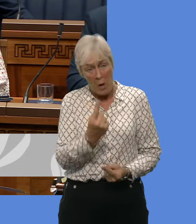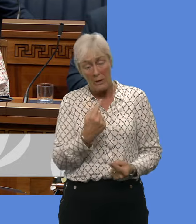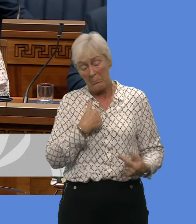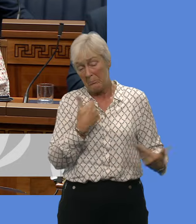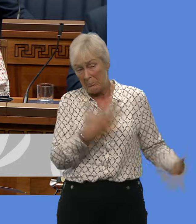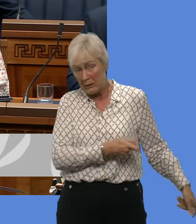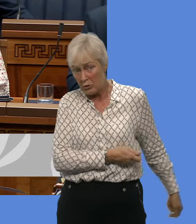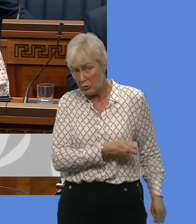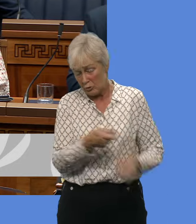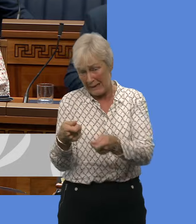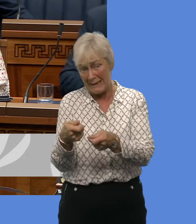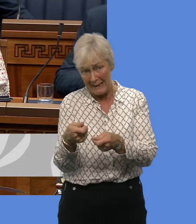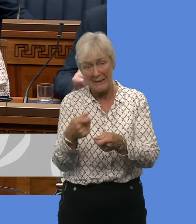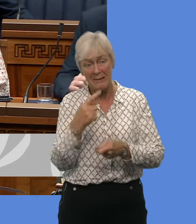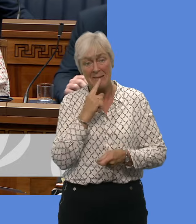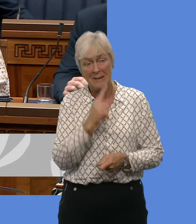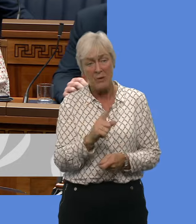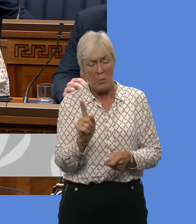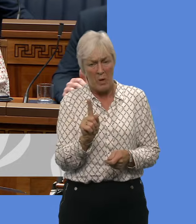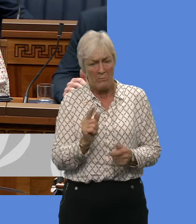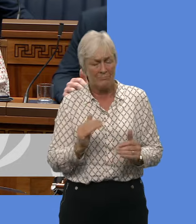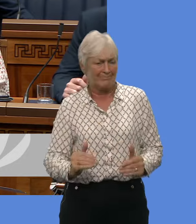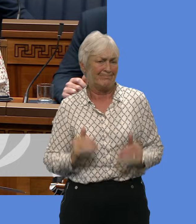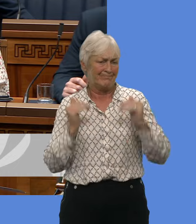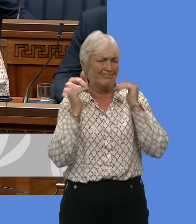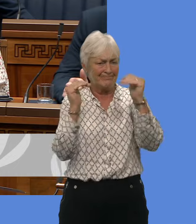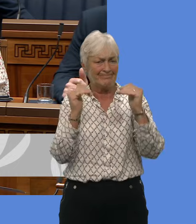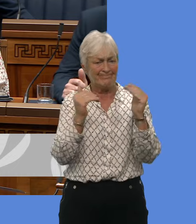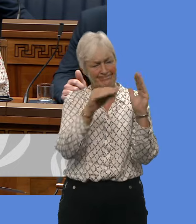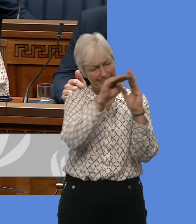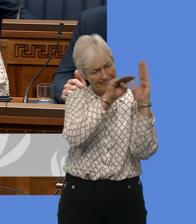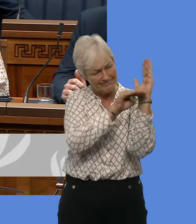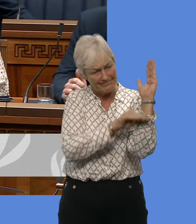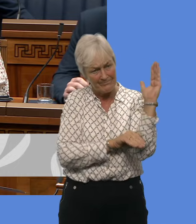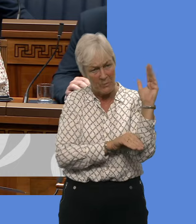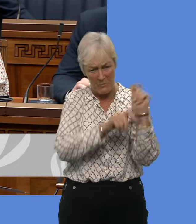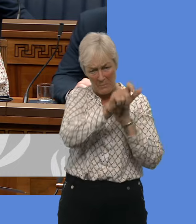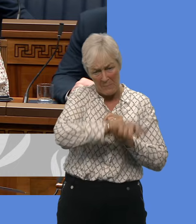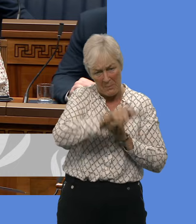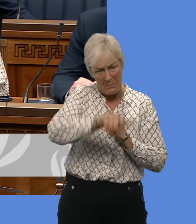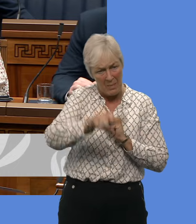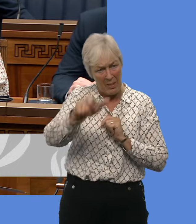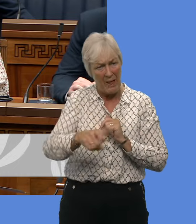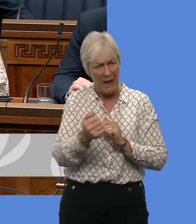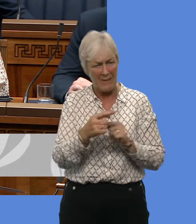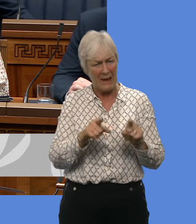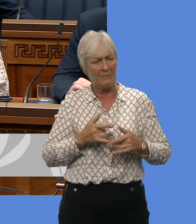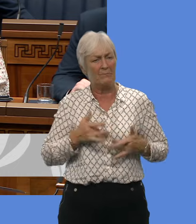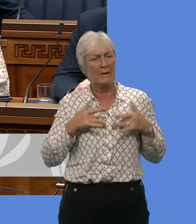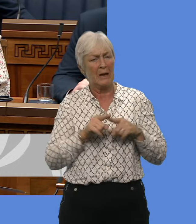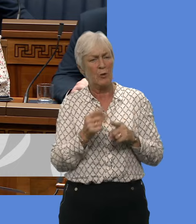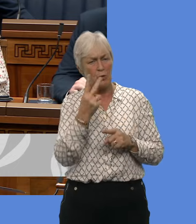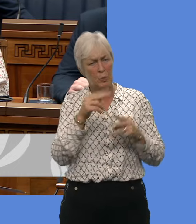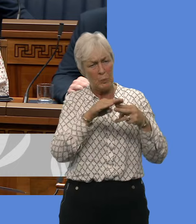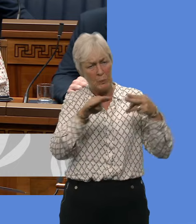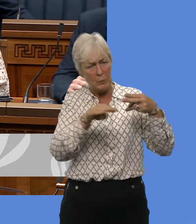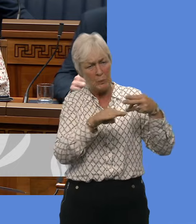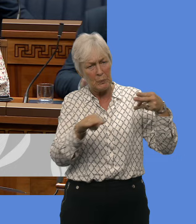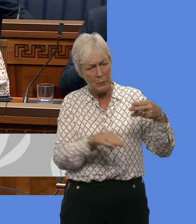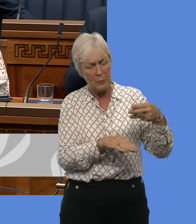raised directly was that sense that there is a hierarchy of victims or a two-tier approach. All parties around